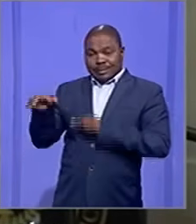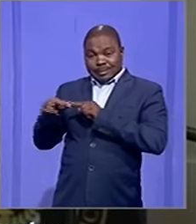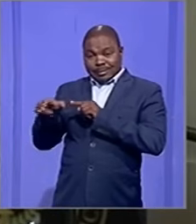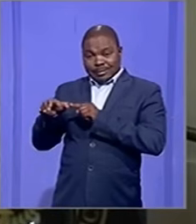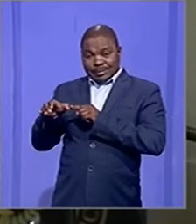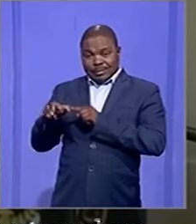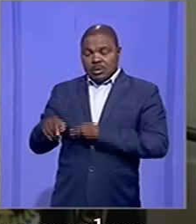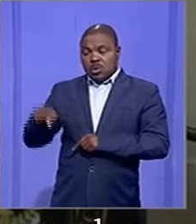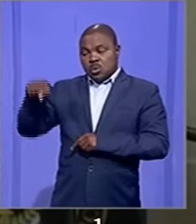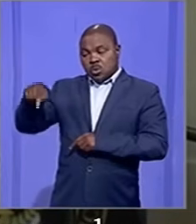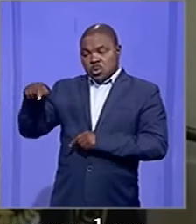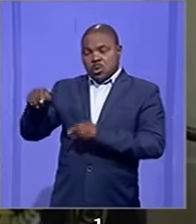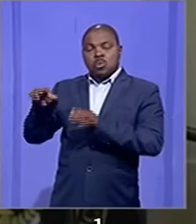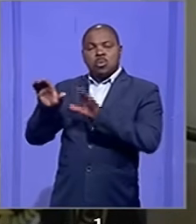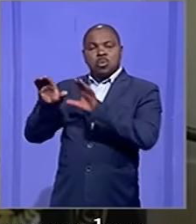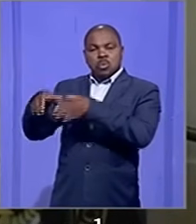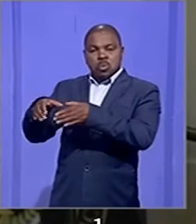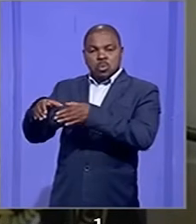being able to